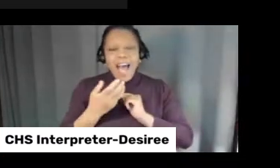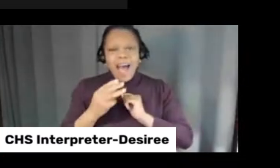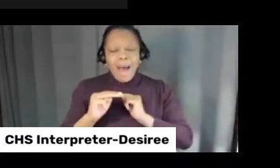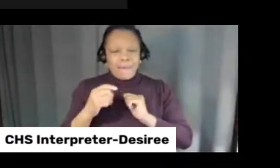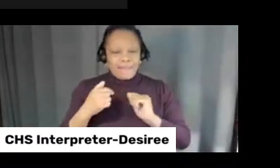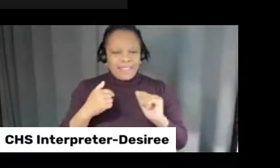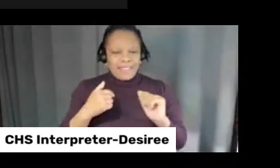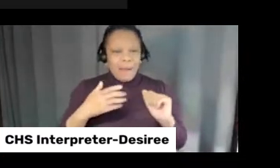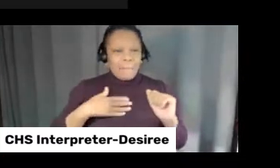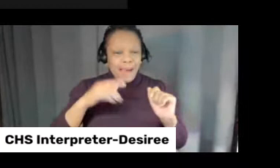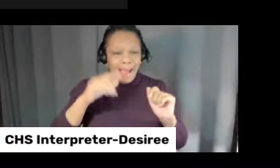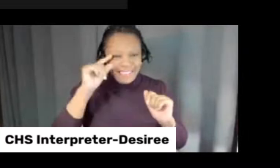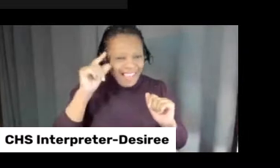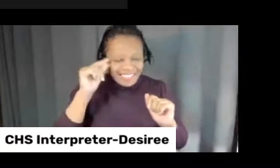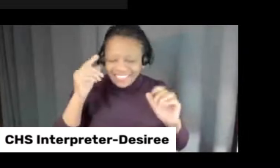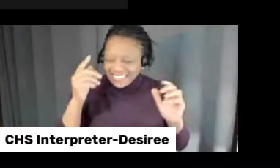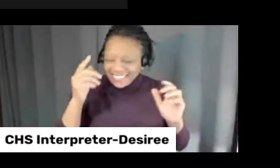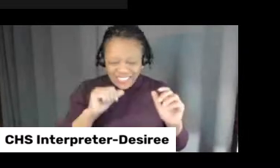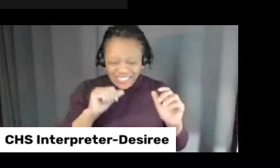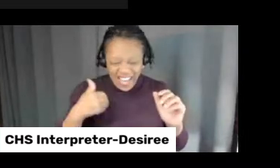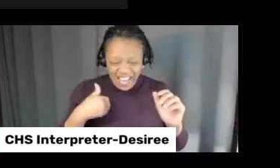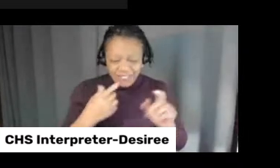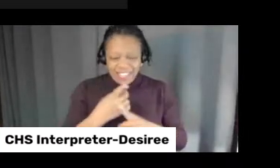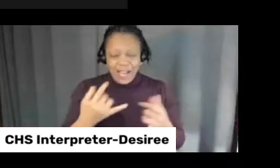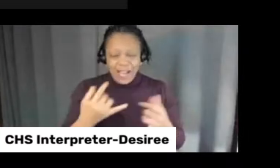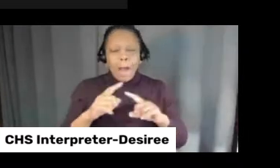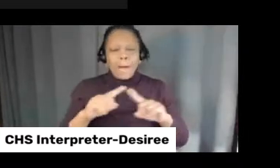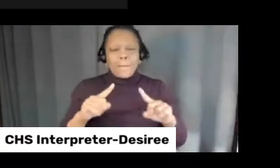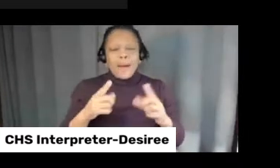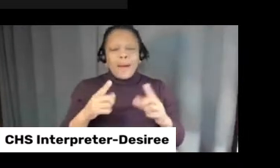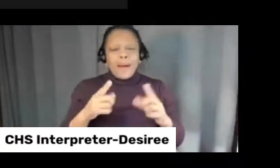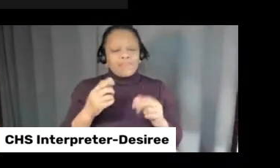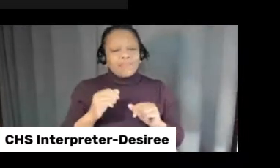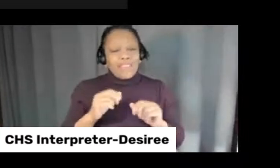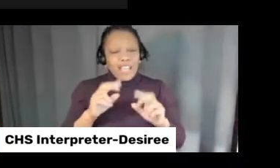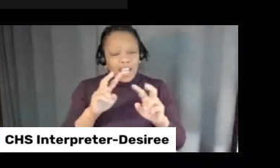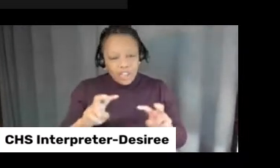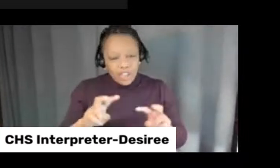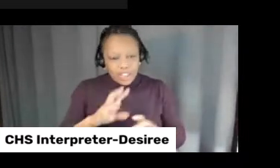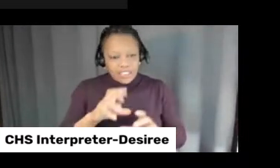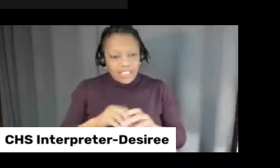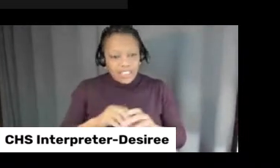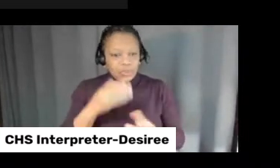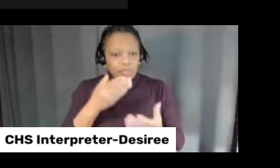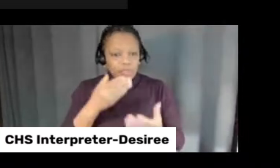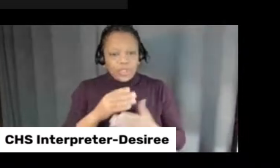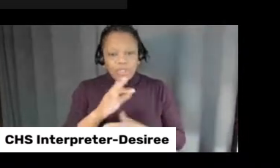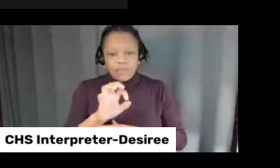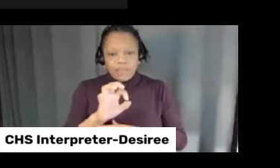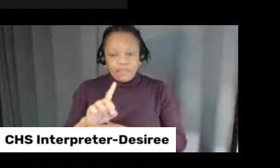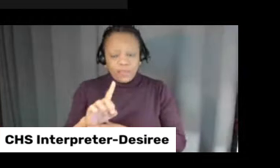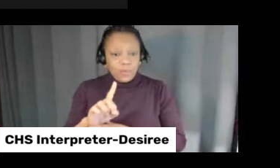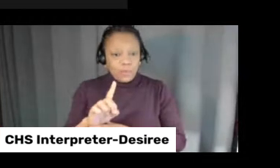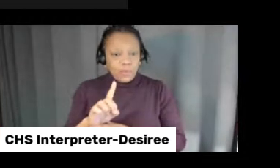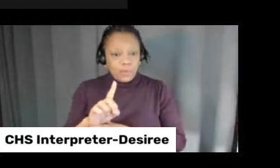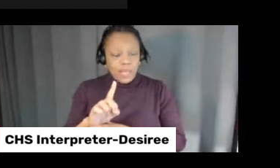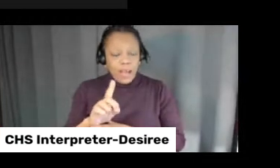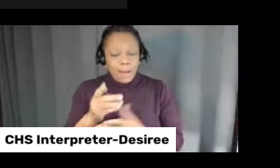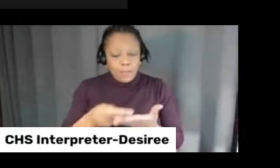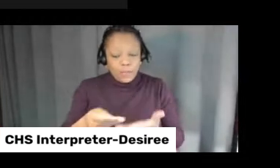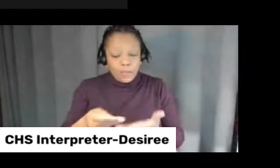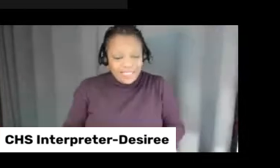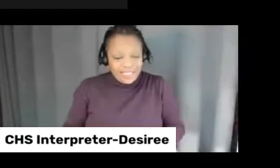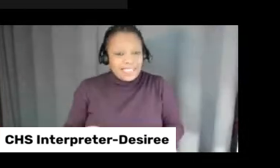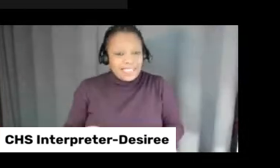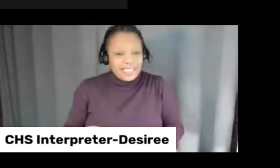I don't have my glasses with me. So it looks into the good food purchasing practices and makes it part of